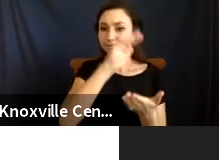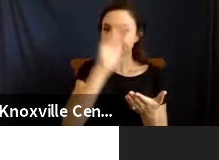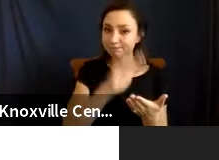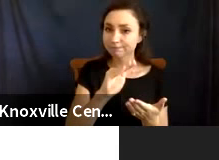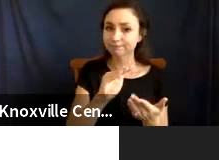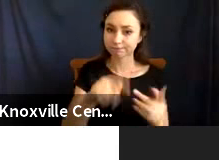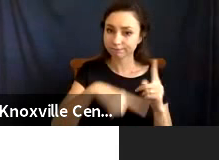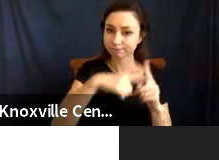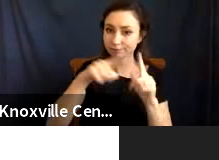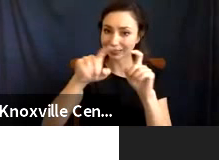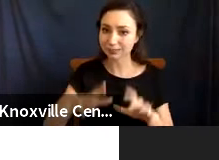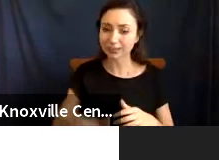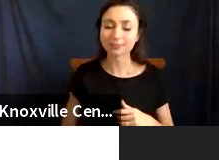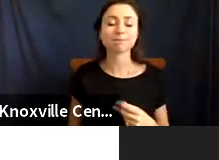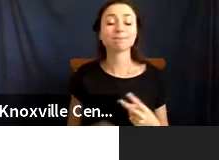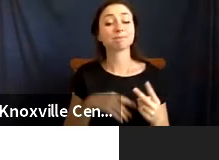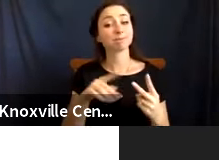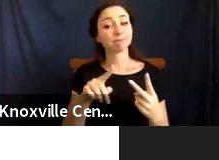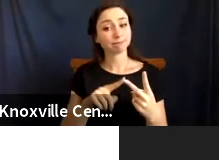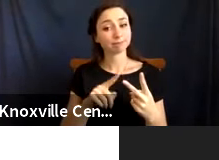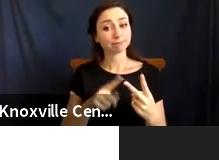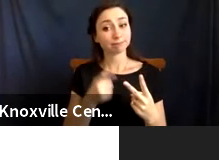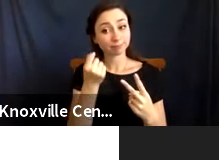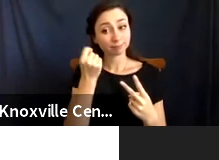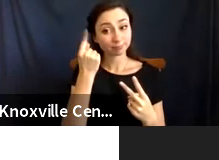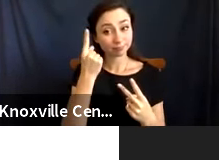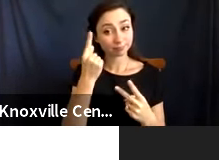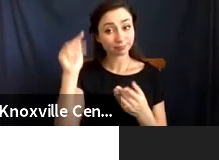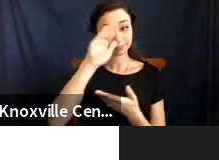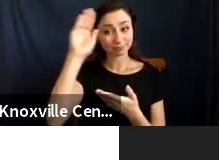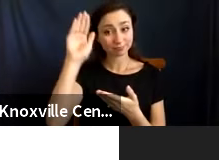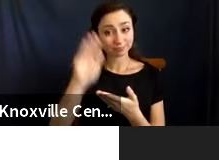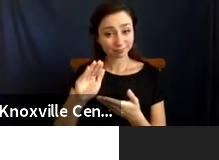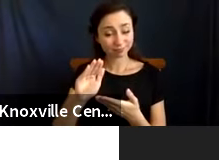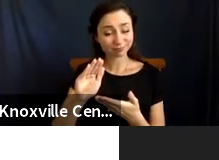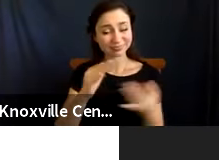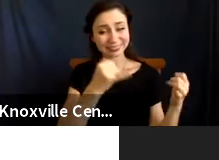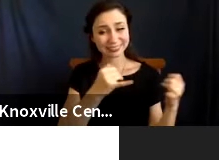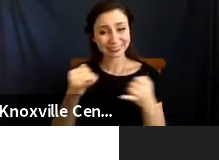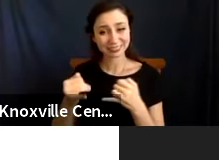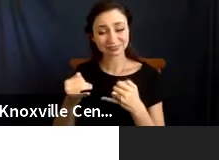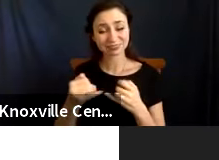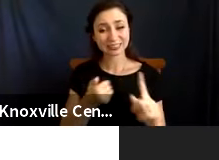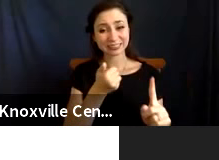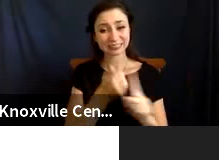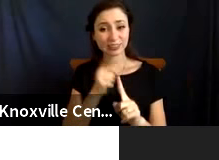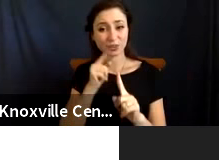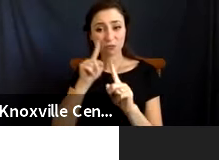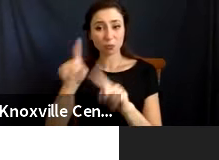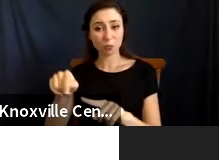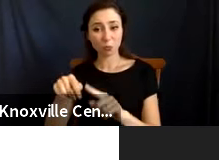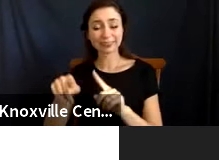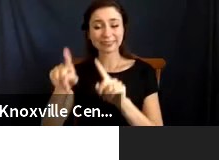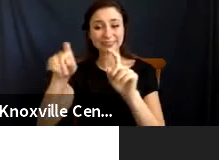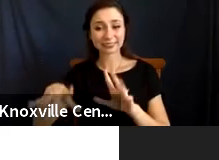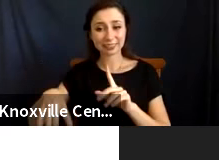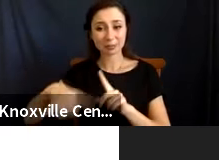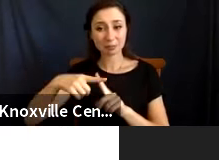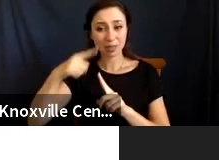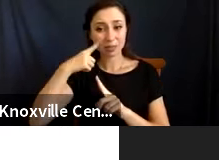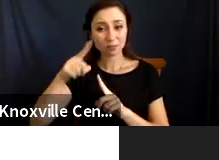based on the precipitous drop in the number of individuals self-reporting as testing positive on our self-isolation